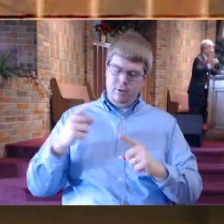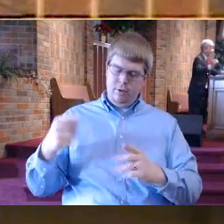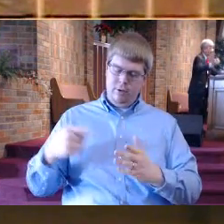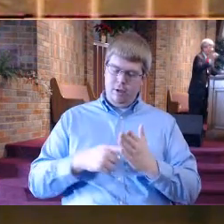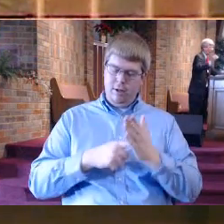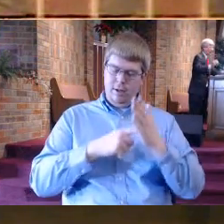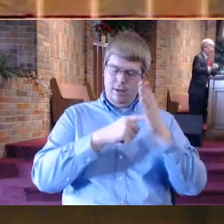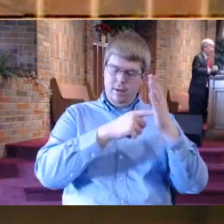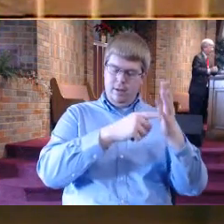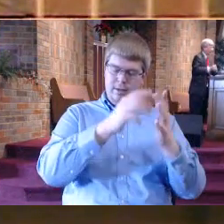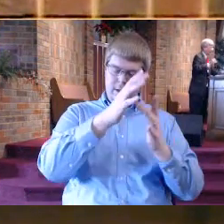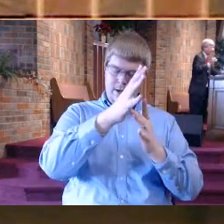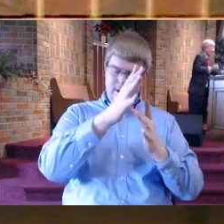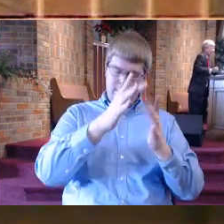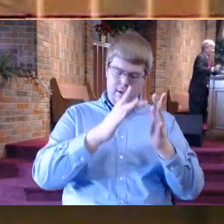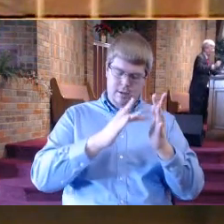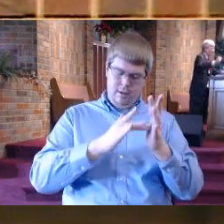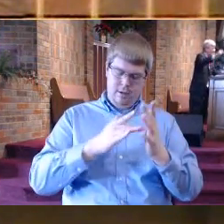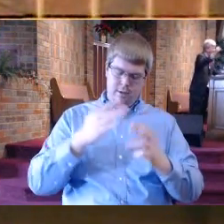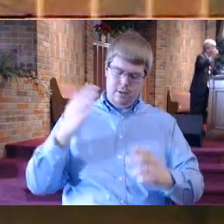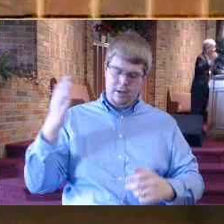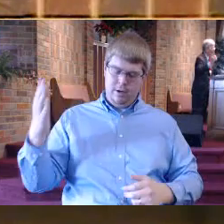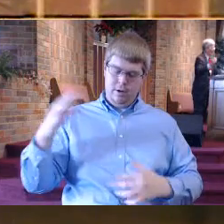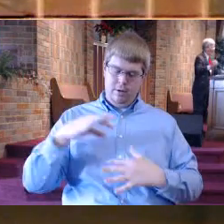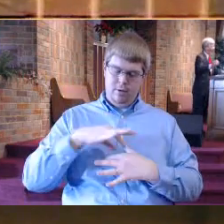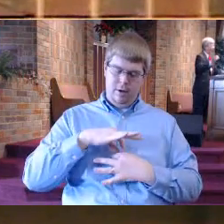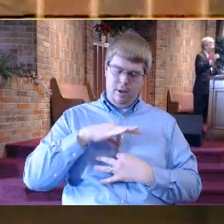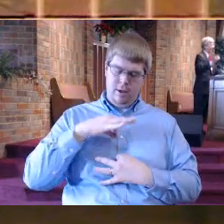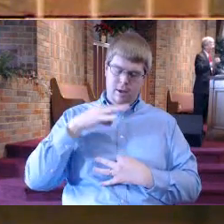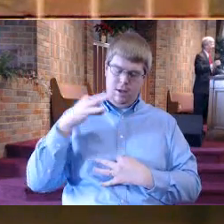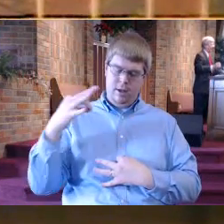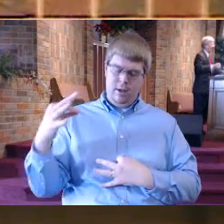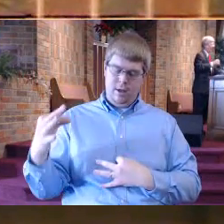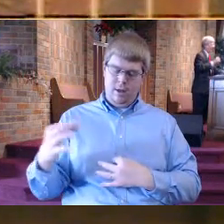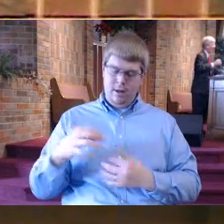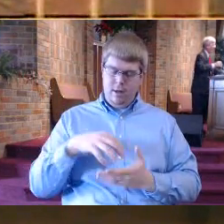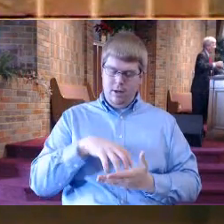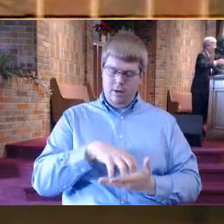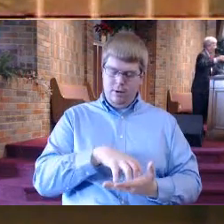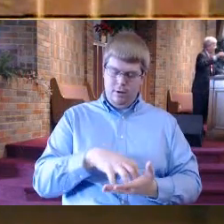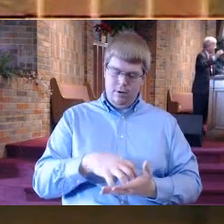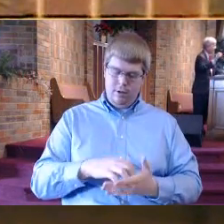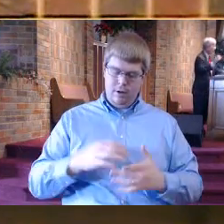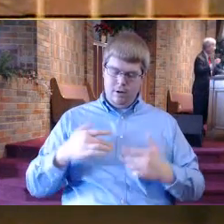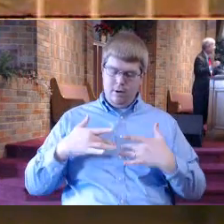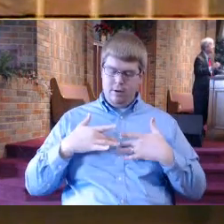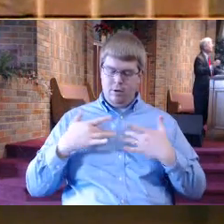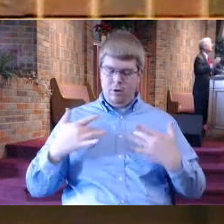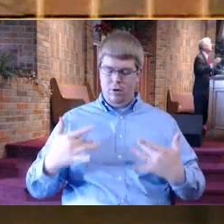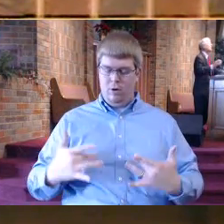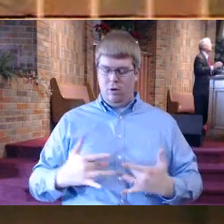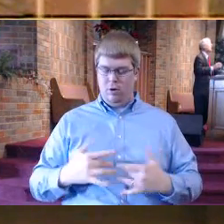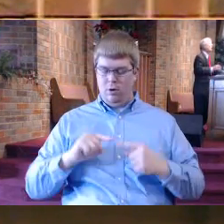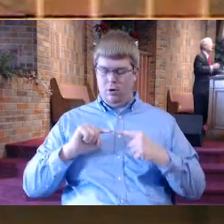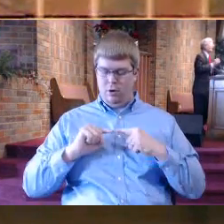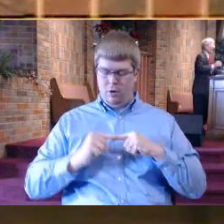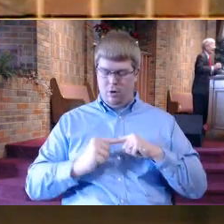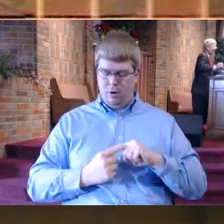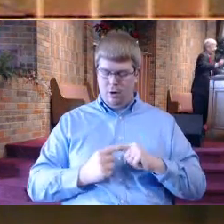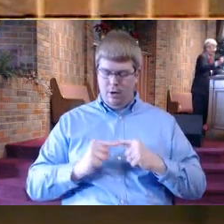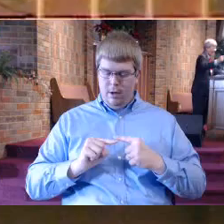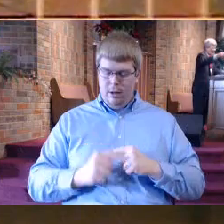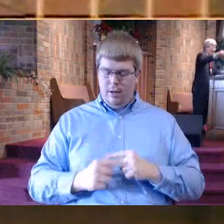to Jesus, souls that are weak and hearts that are